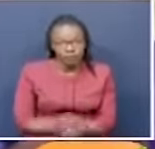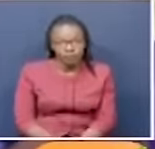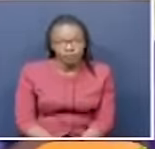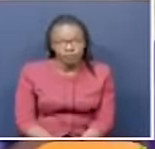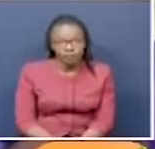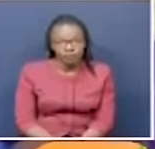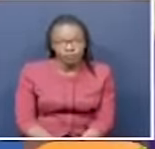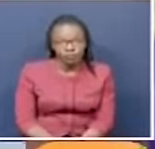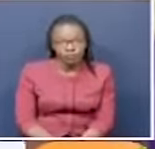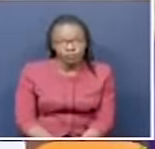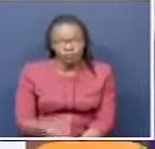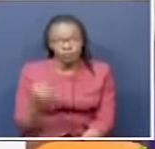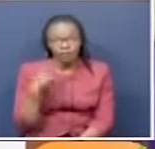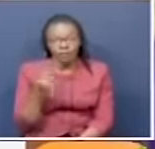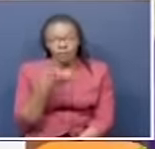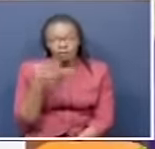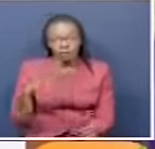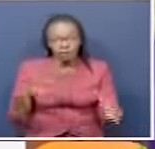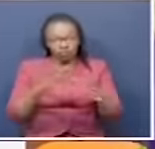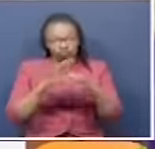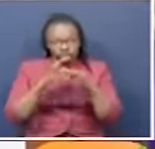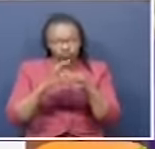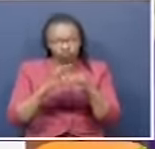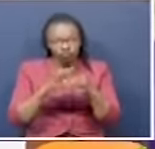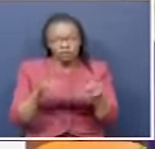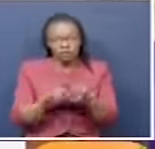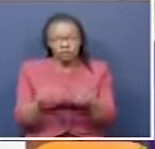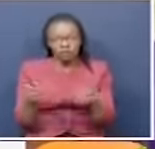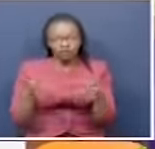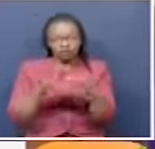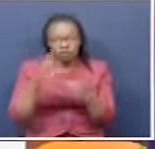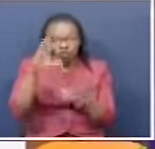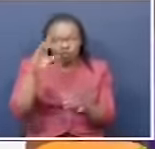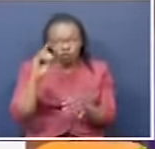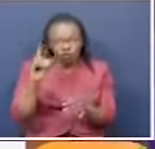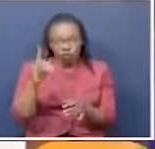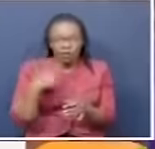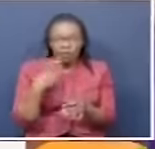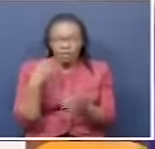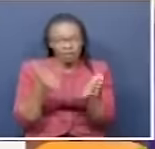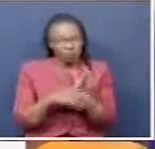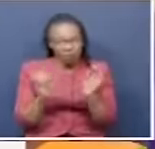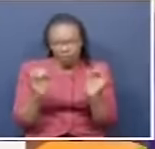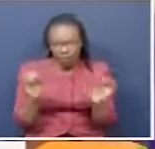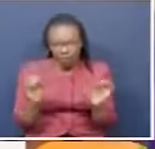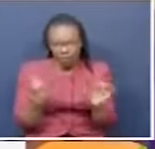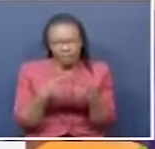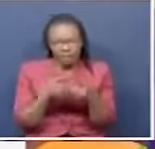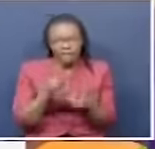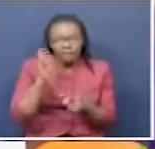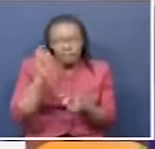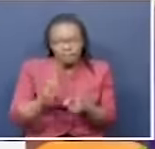Wengine wanasema tushikane, tushikane na CORD na wengine. Mimi nasema sina shida. But it must